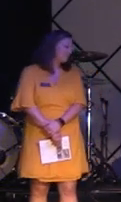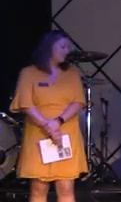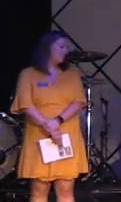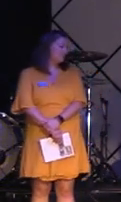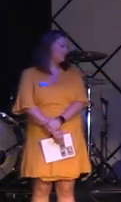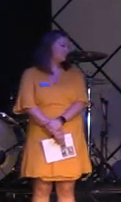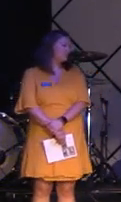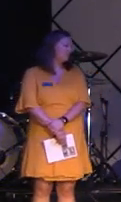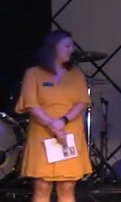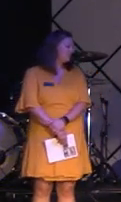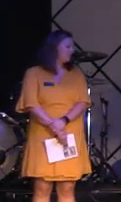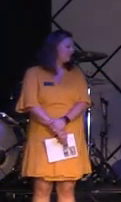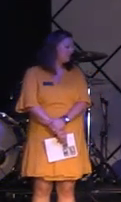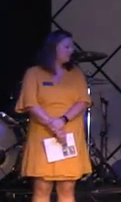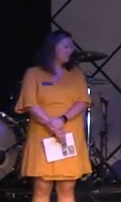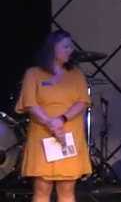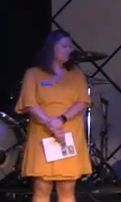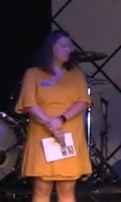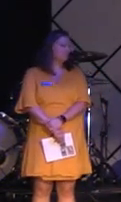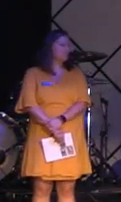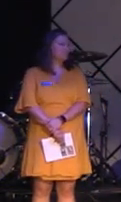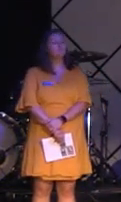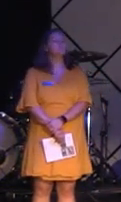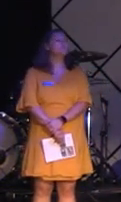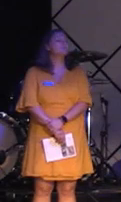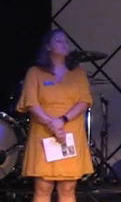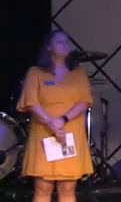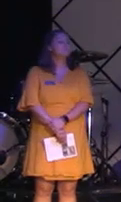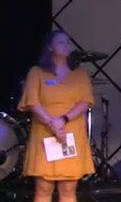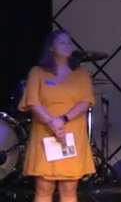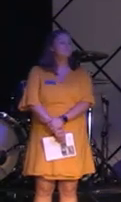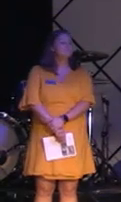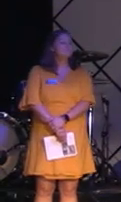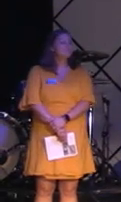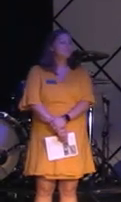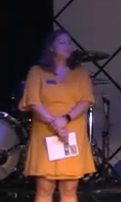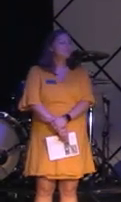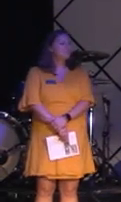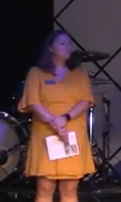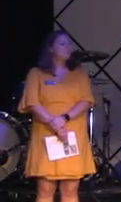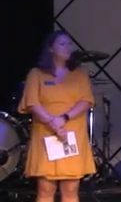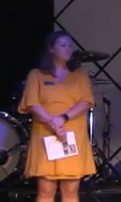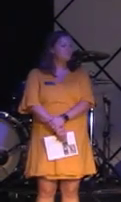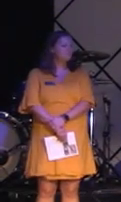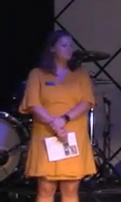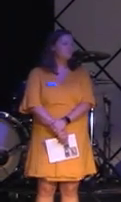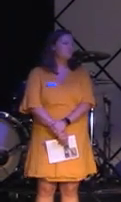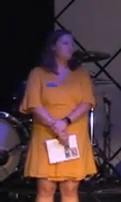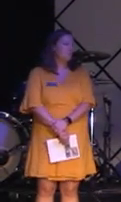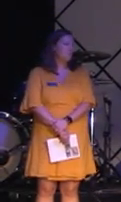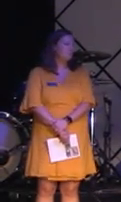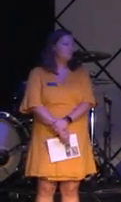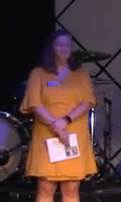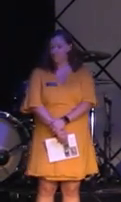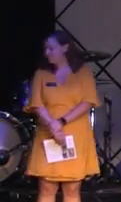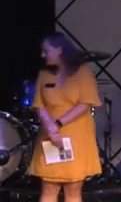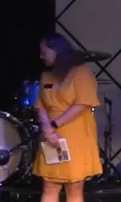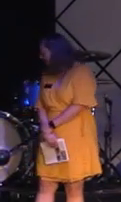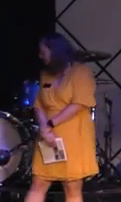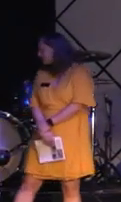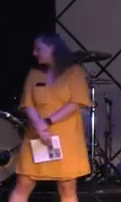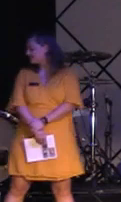seen studying together on a regular basis. Sean shared with us that on their first night together, Trevi